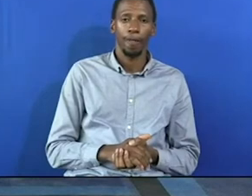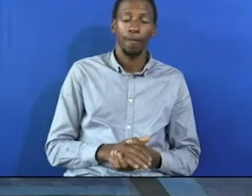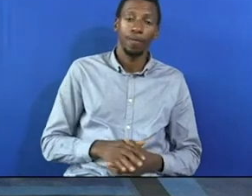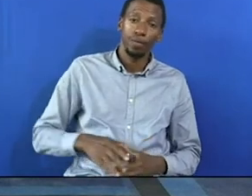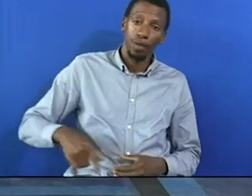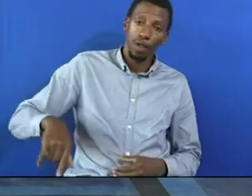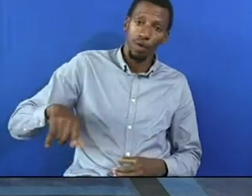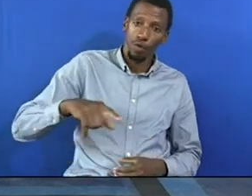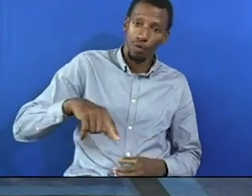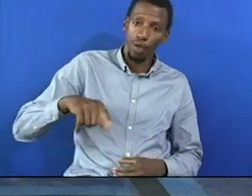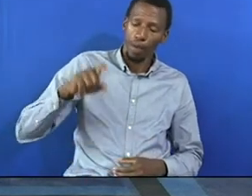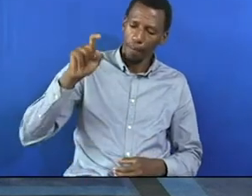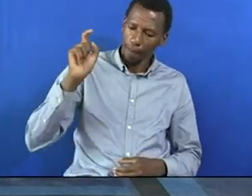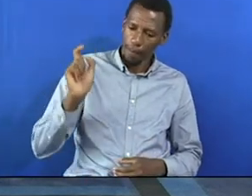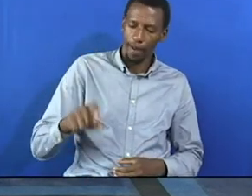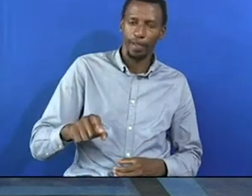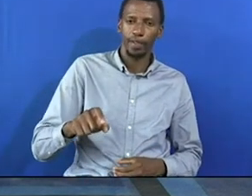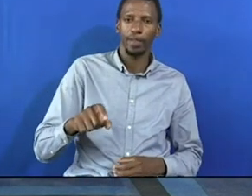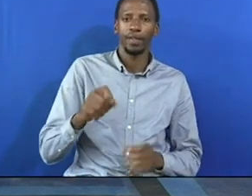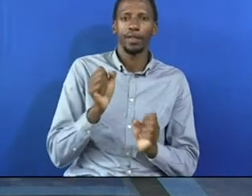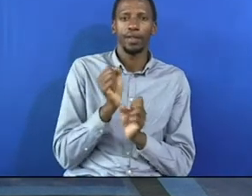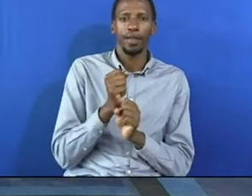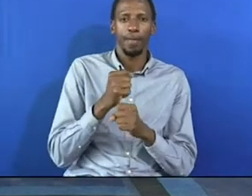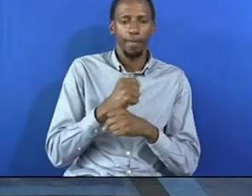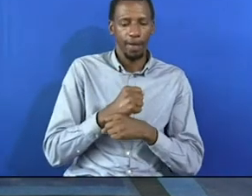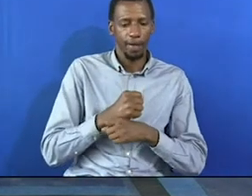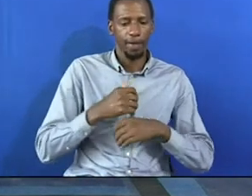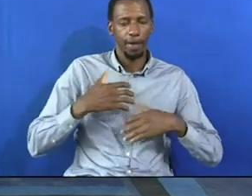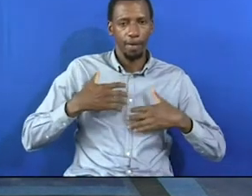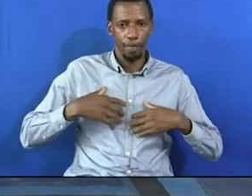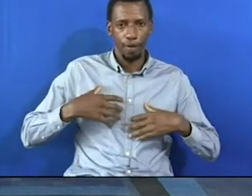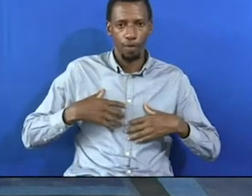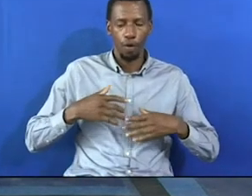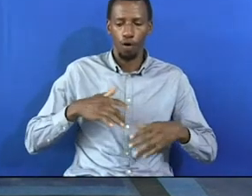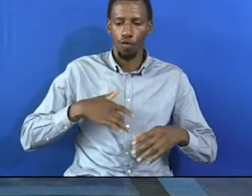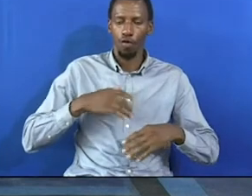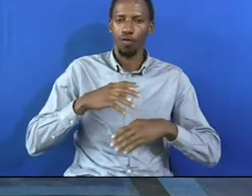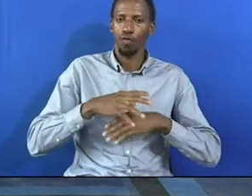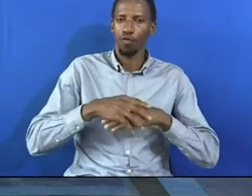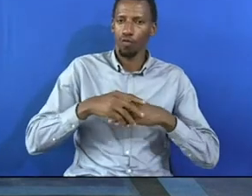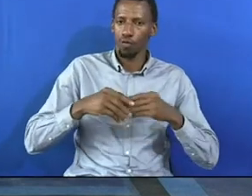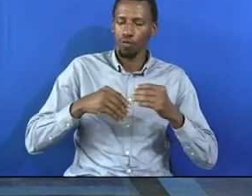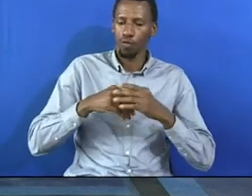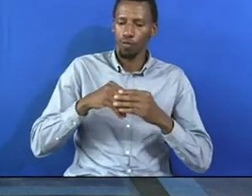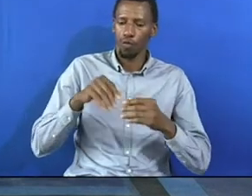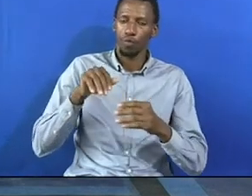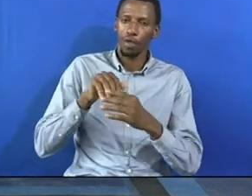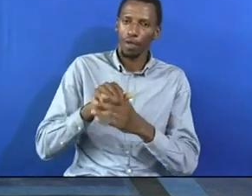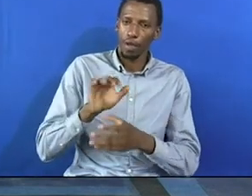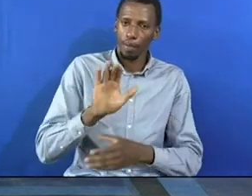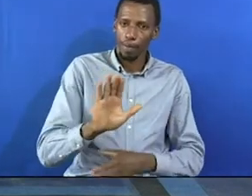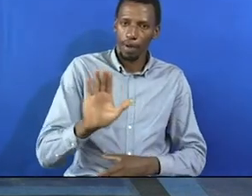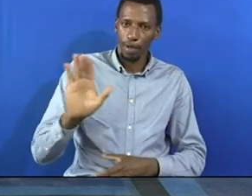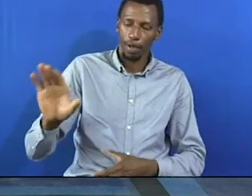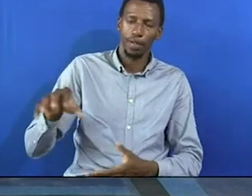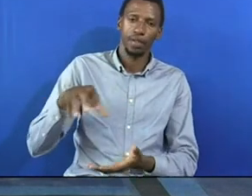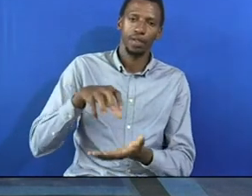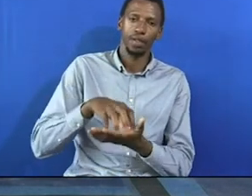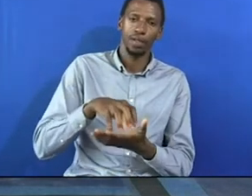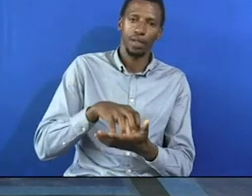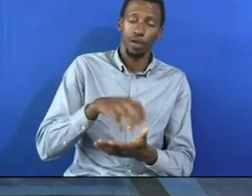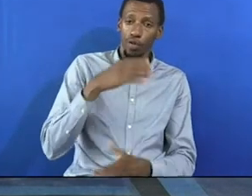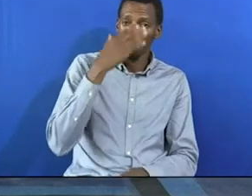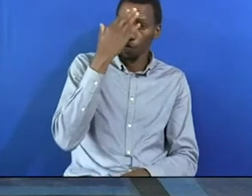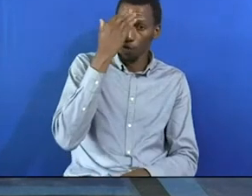We must make people comfortable with whatever status they find themselves in. Because you never